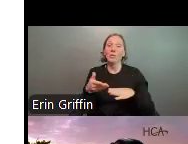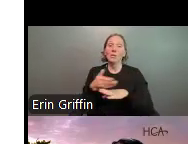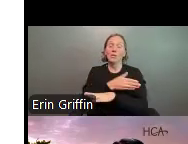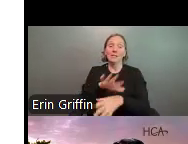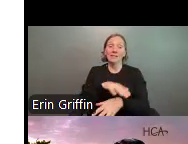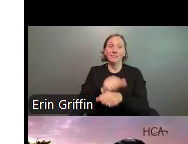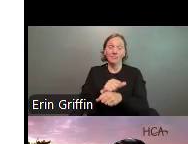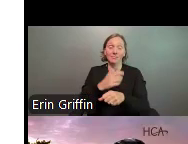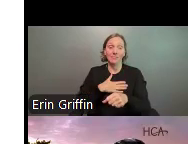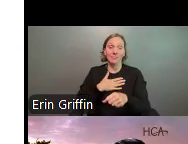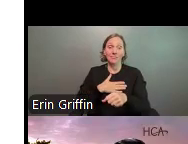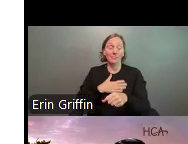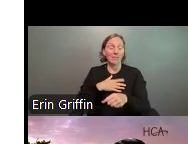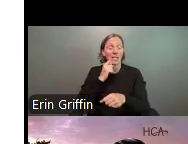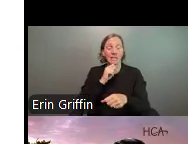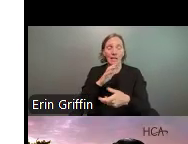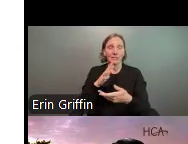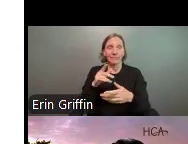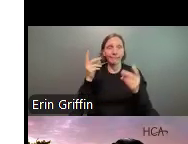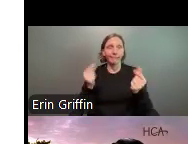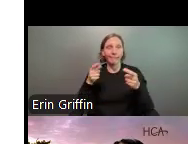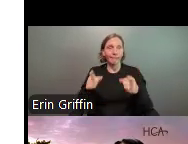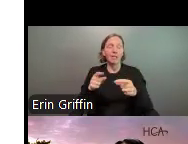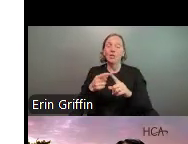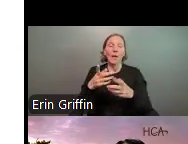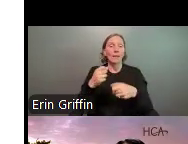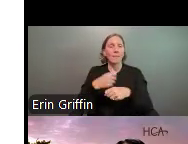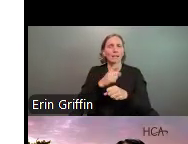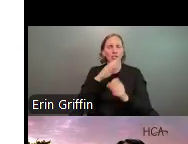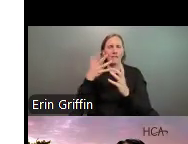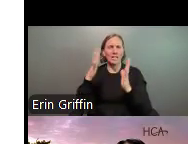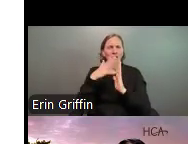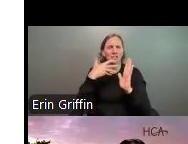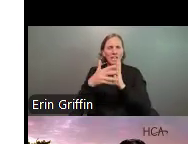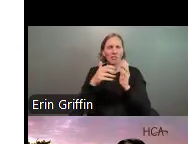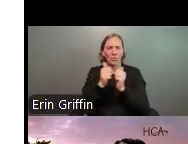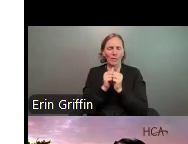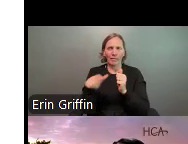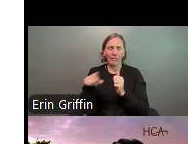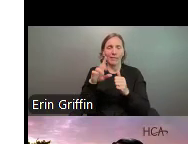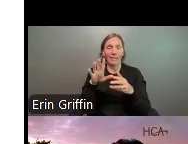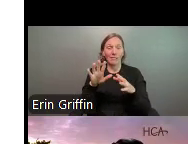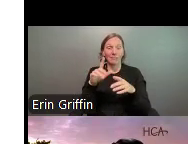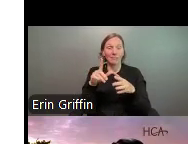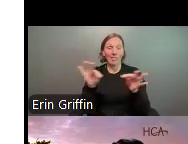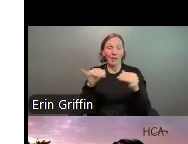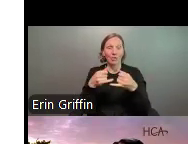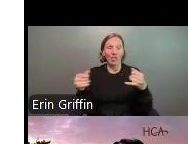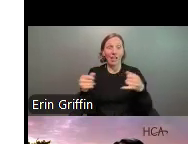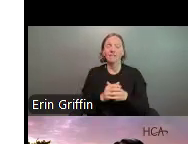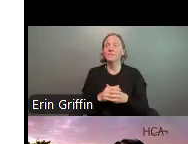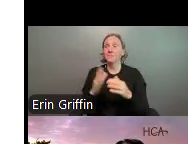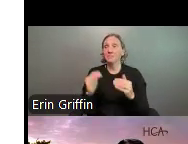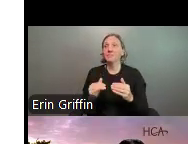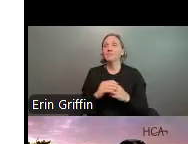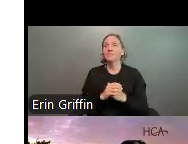ahead of time to give them the ability to make sure that they get someone in person or virtually to support that appointment. Next slide,